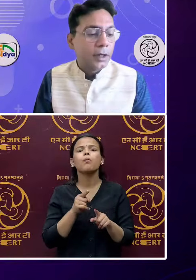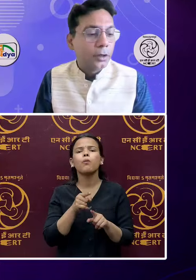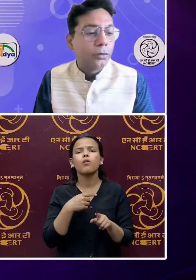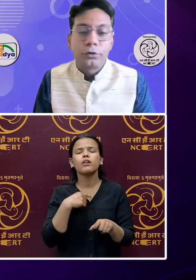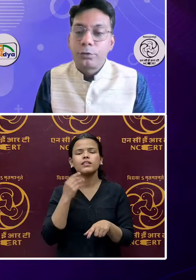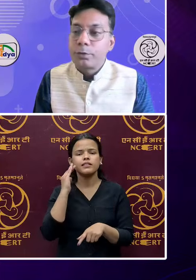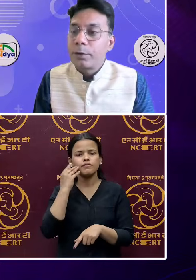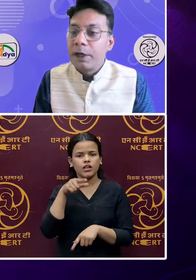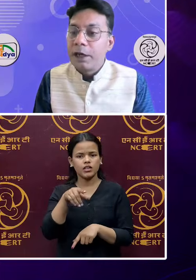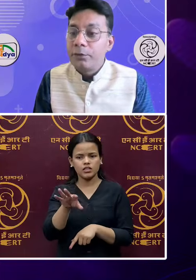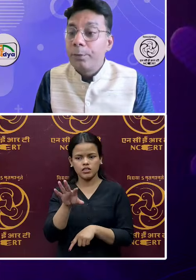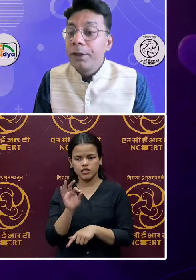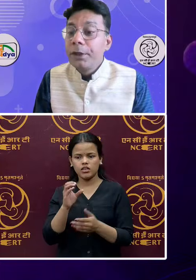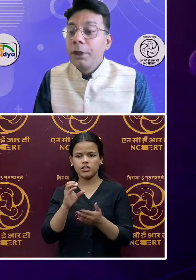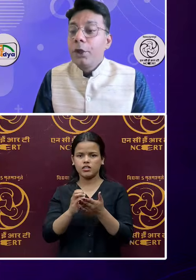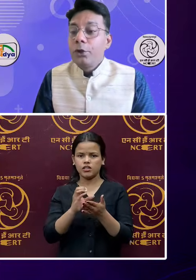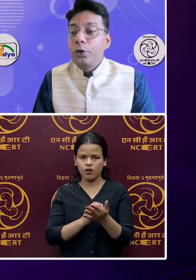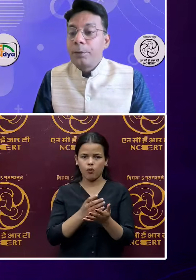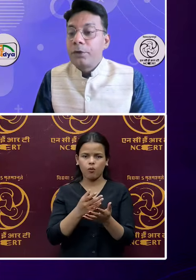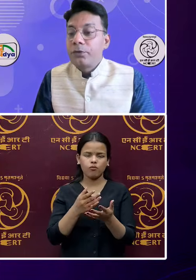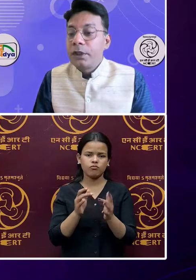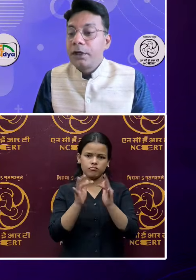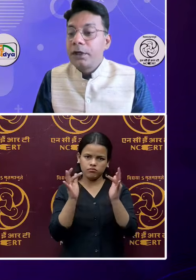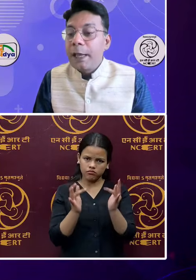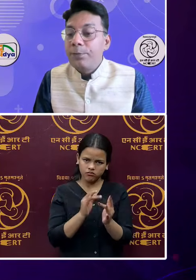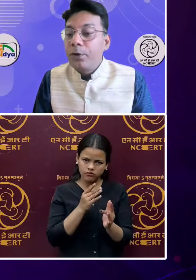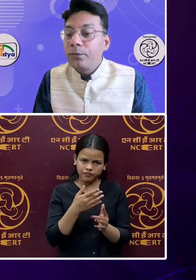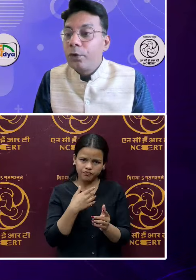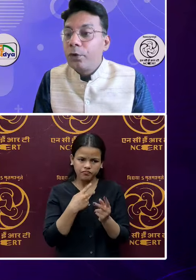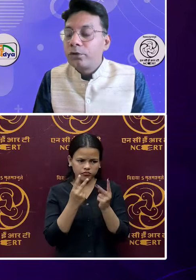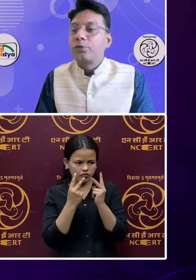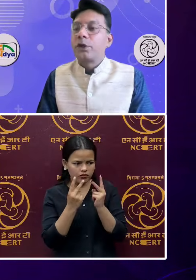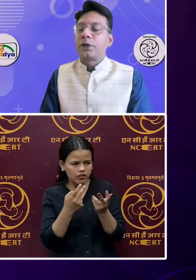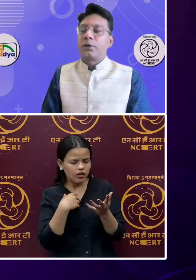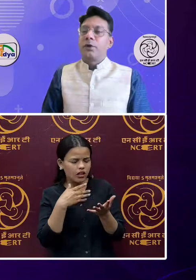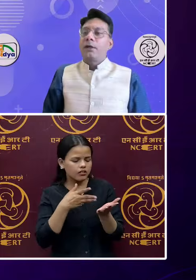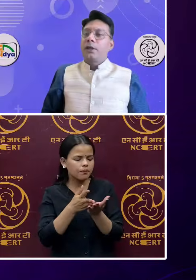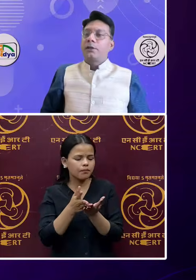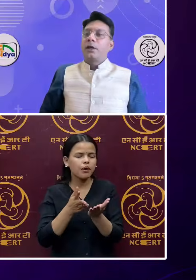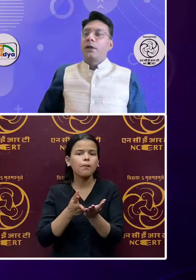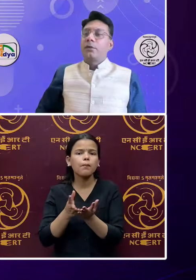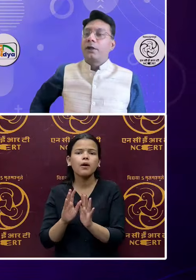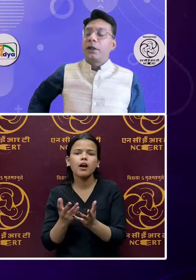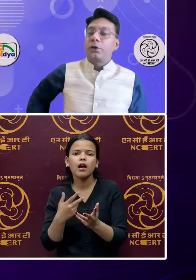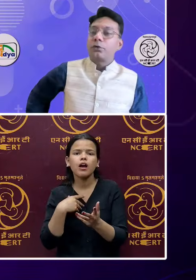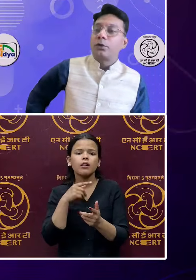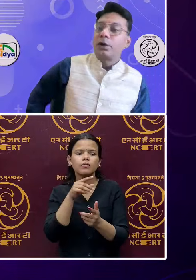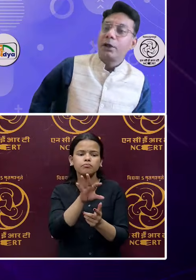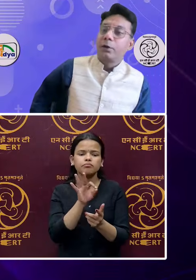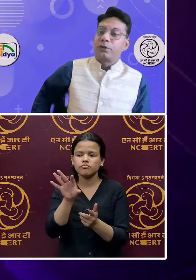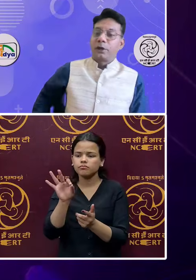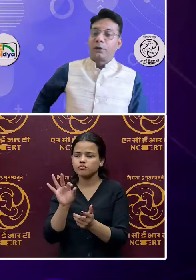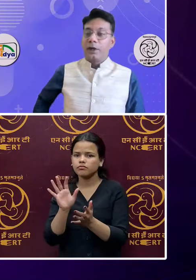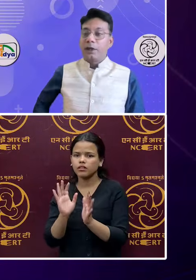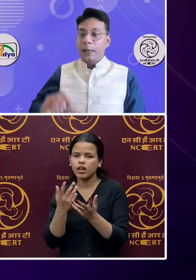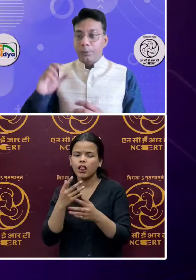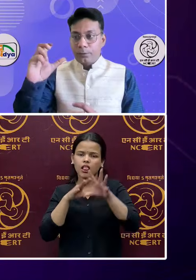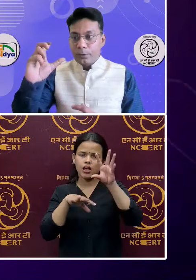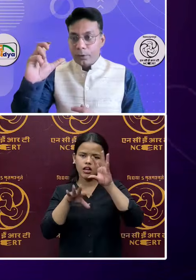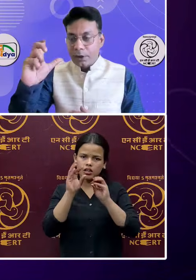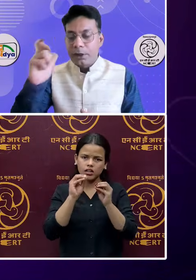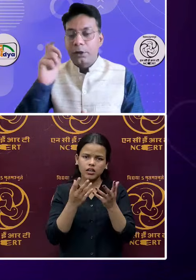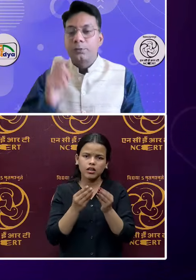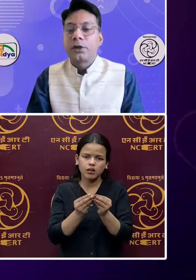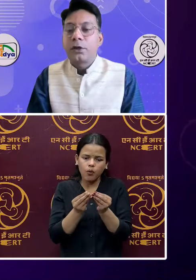selecting any course platform. You have to see the type of course objective. What are your learning objective? What type